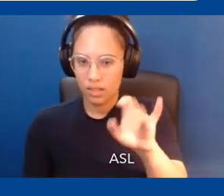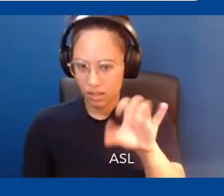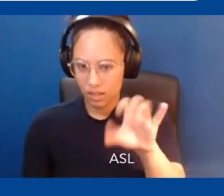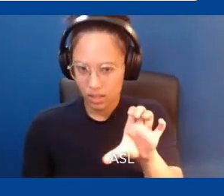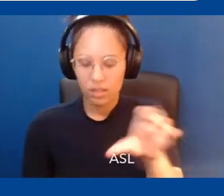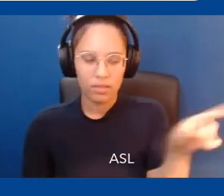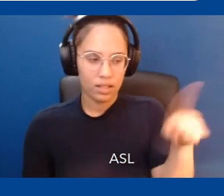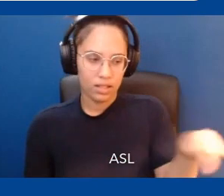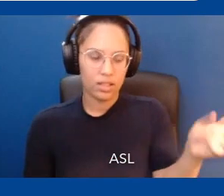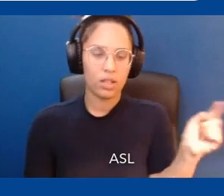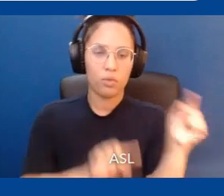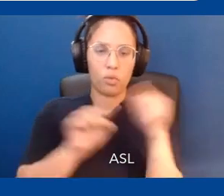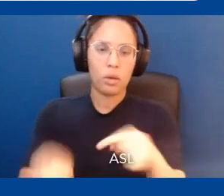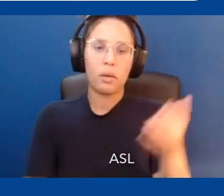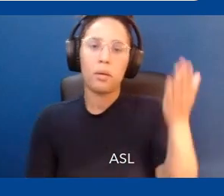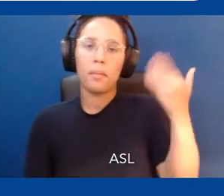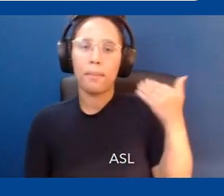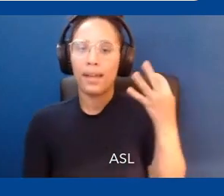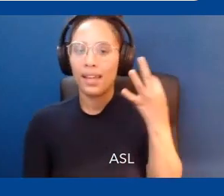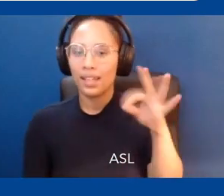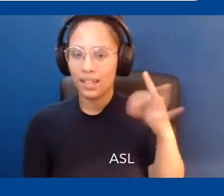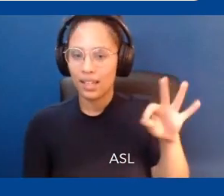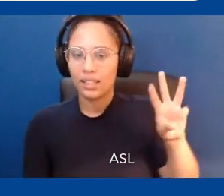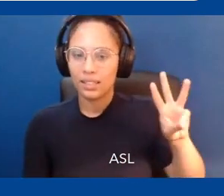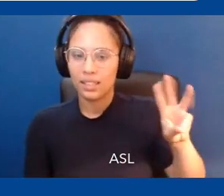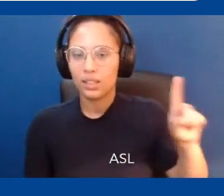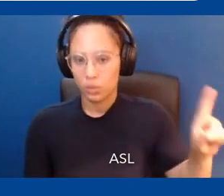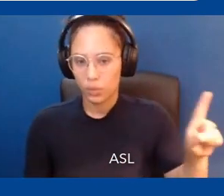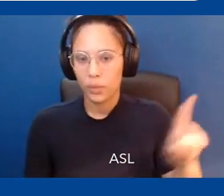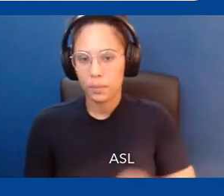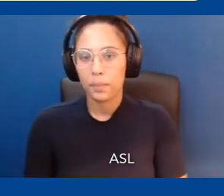in 1961.